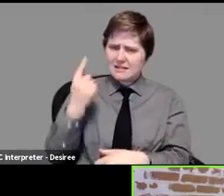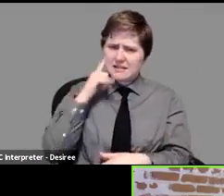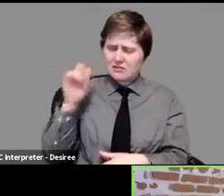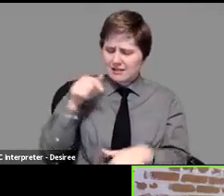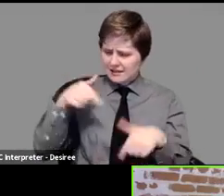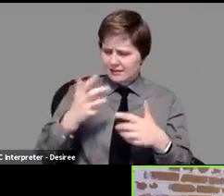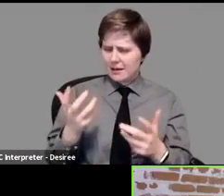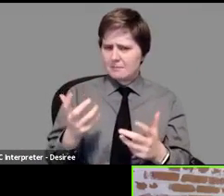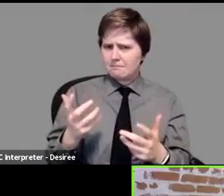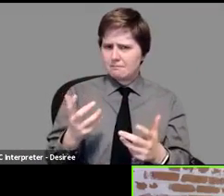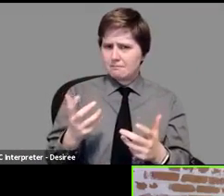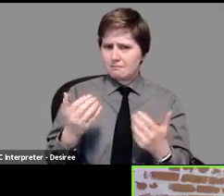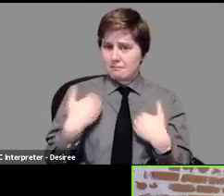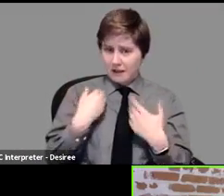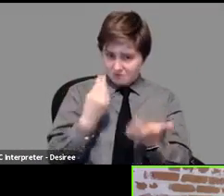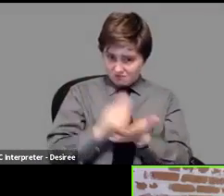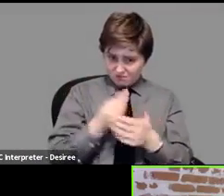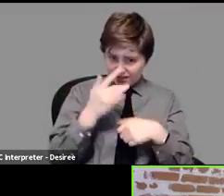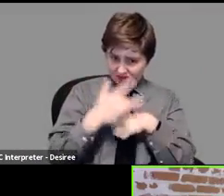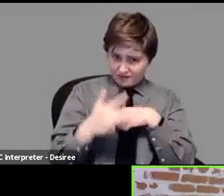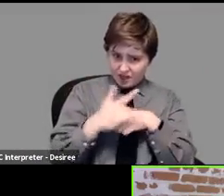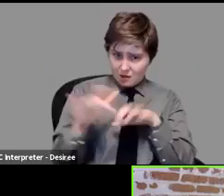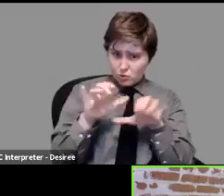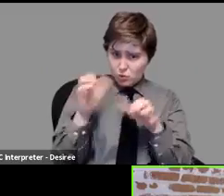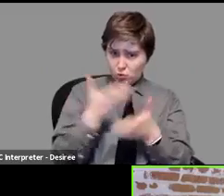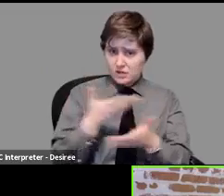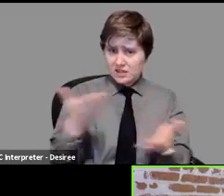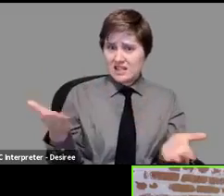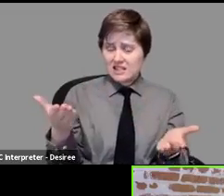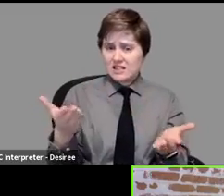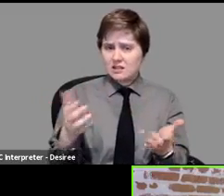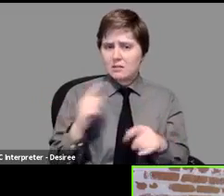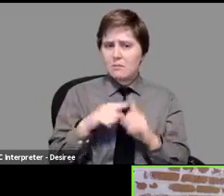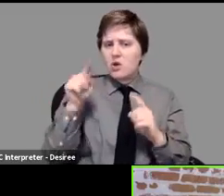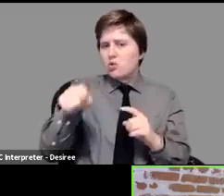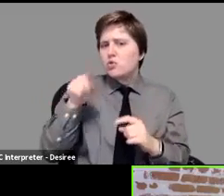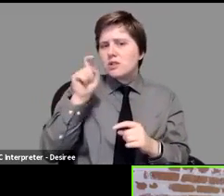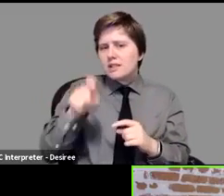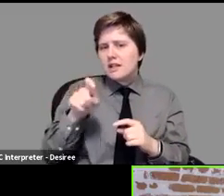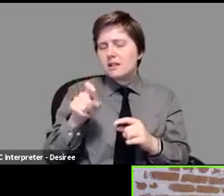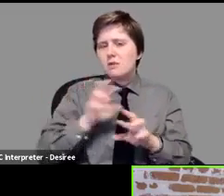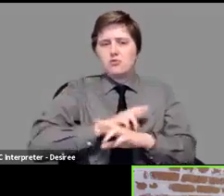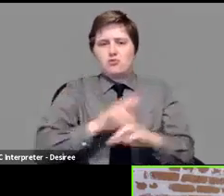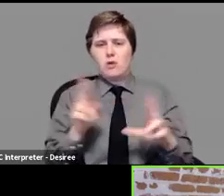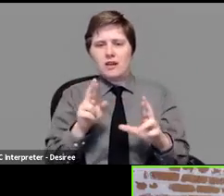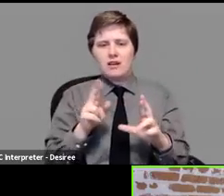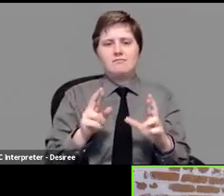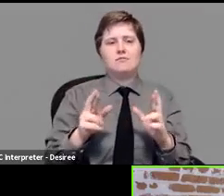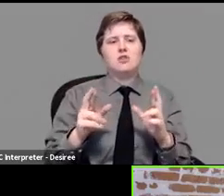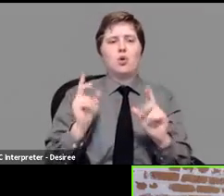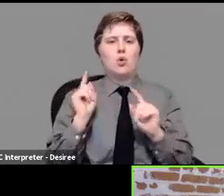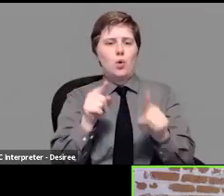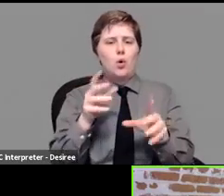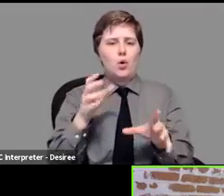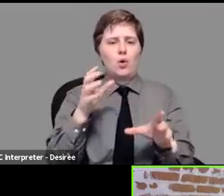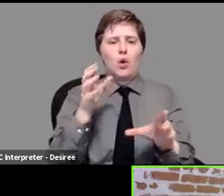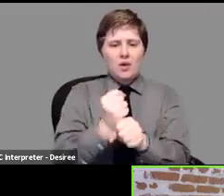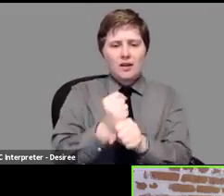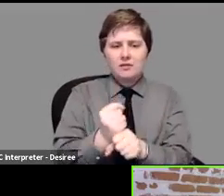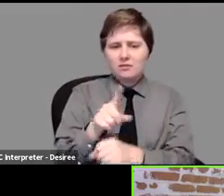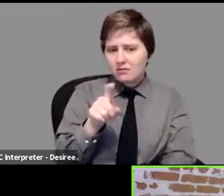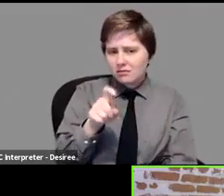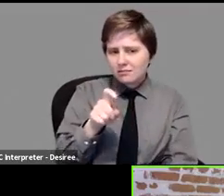me, there is money available to do things, but you gotta be on your game and ready to go get it?